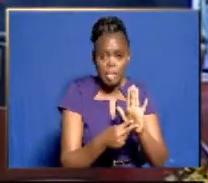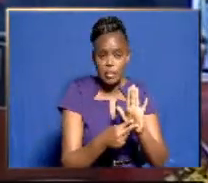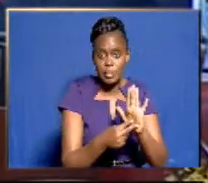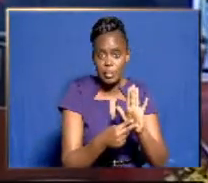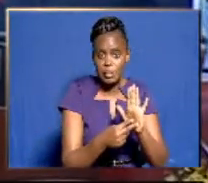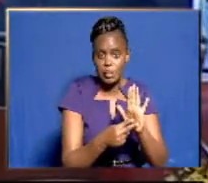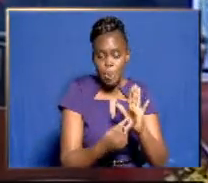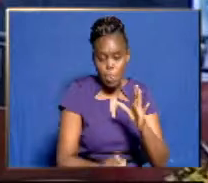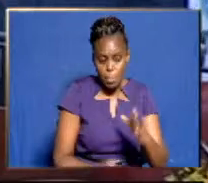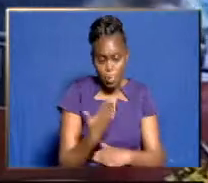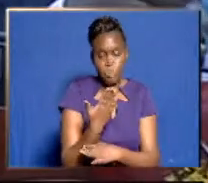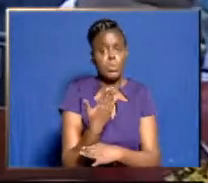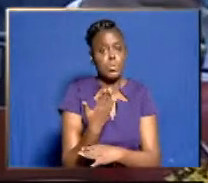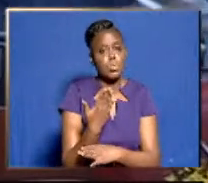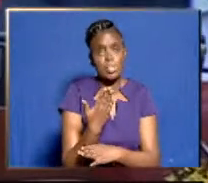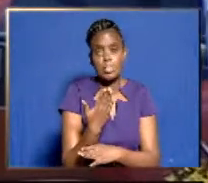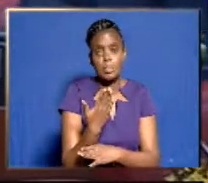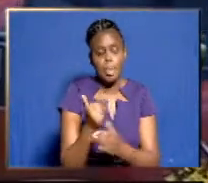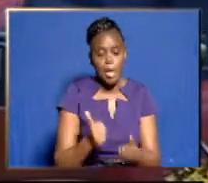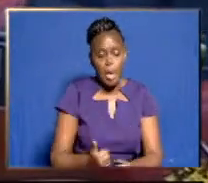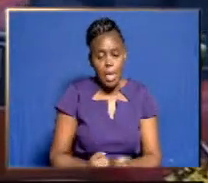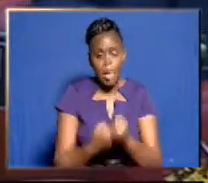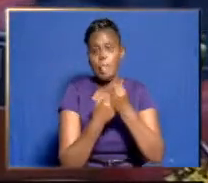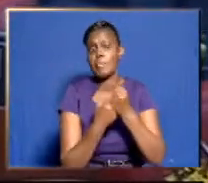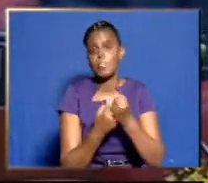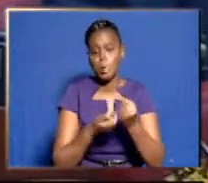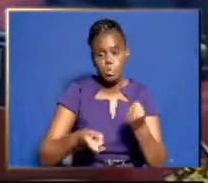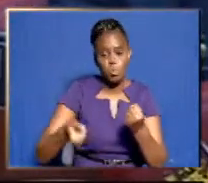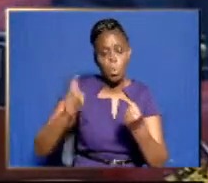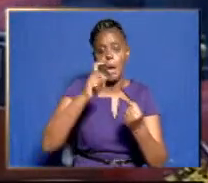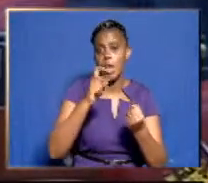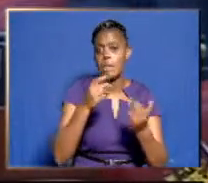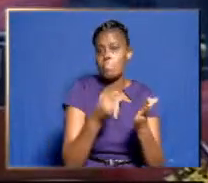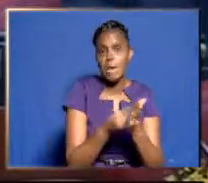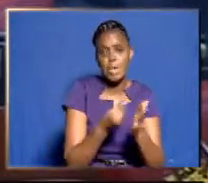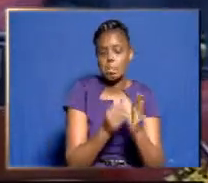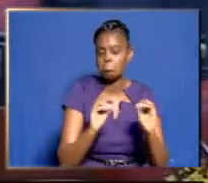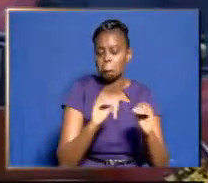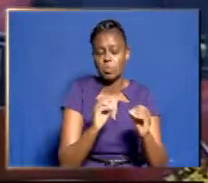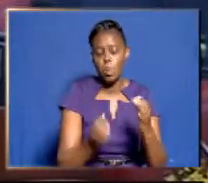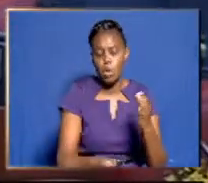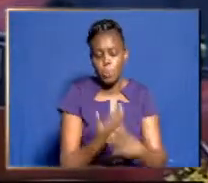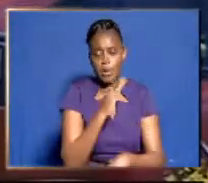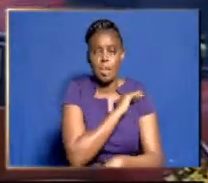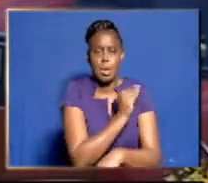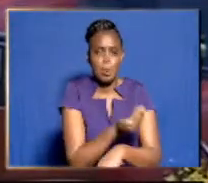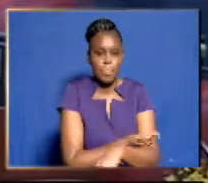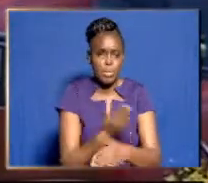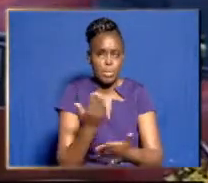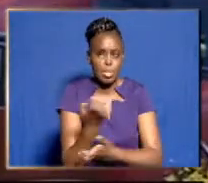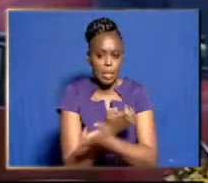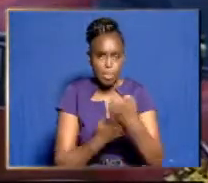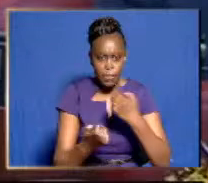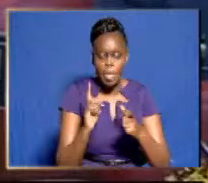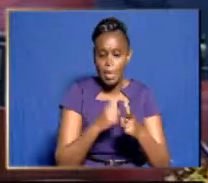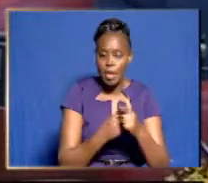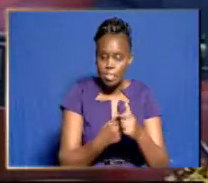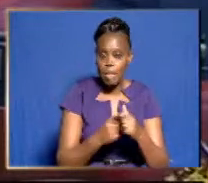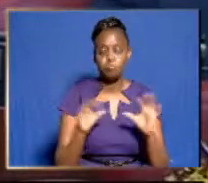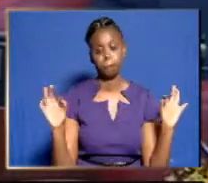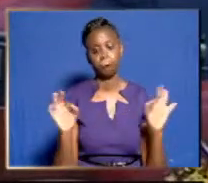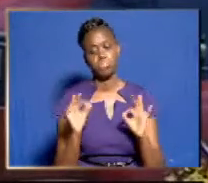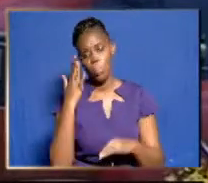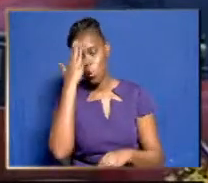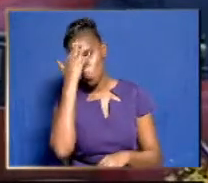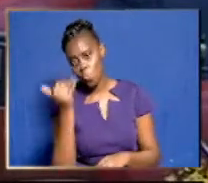producing or helping in increasing productive capacity within the economy, then you wonder why